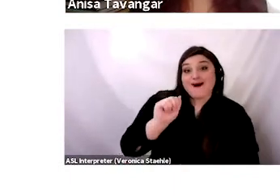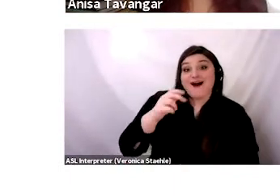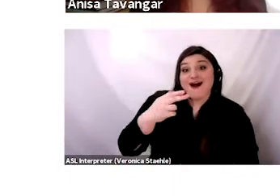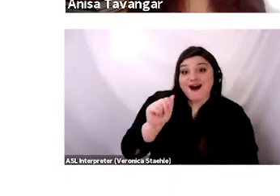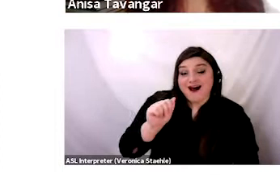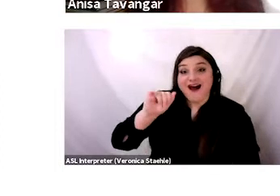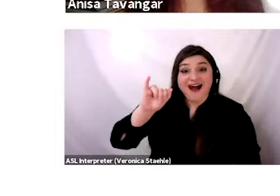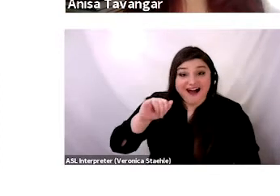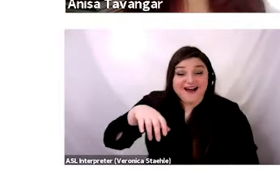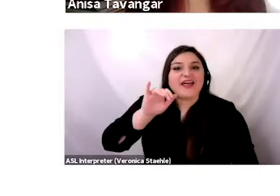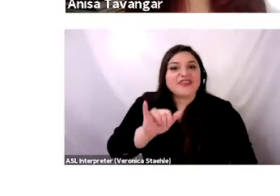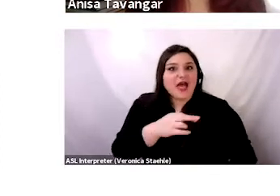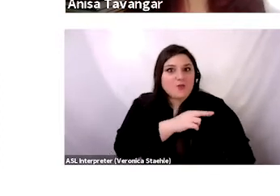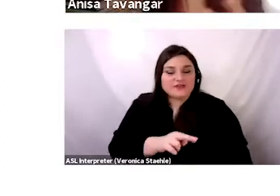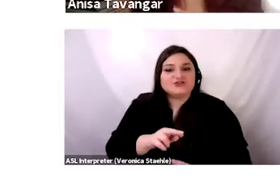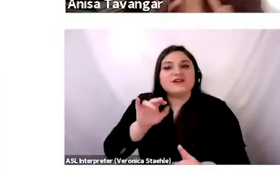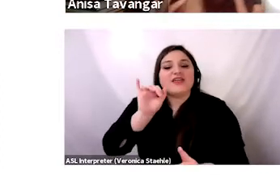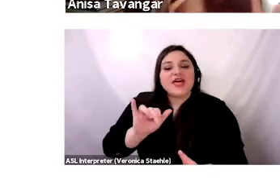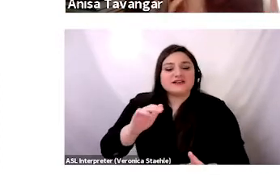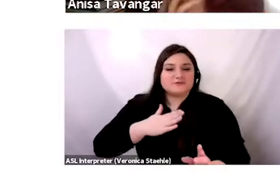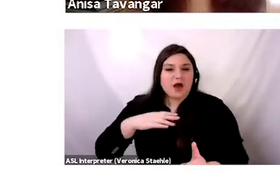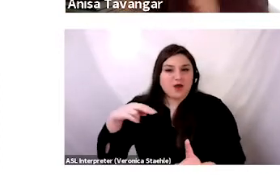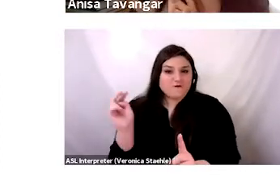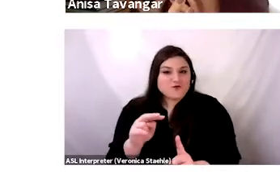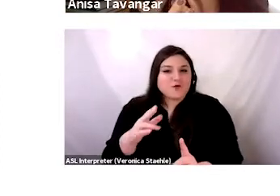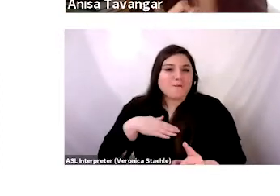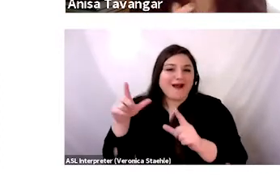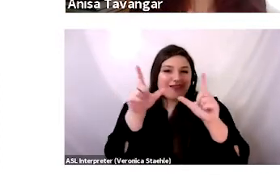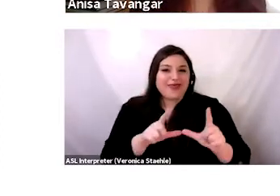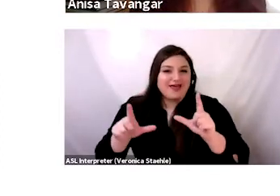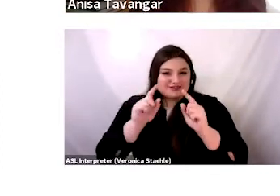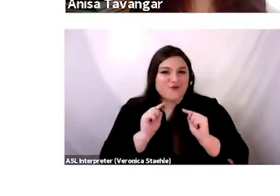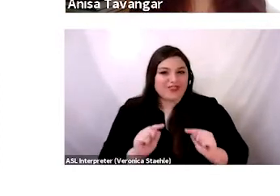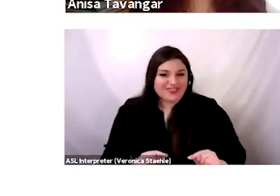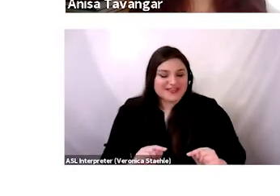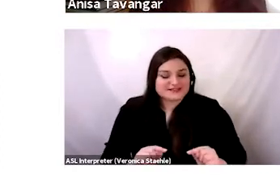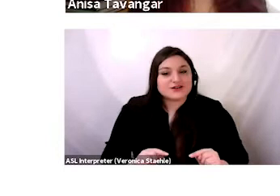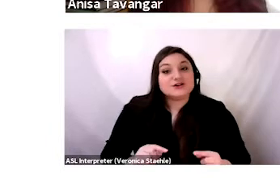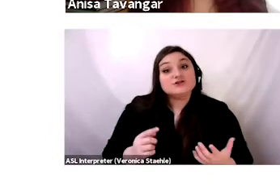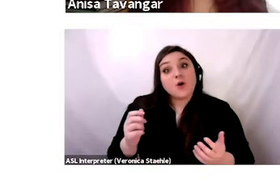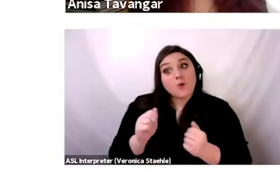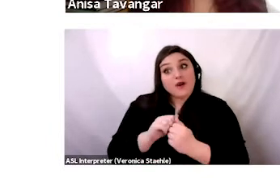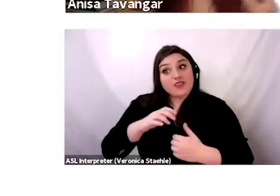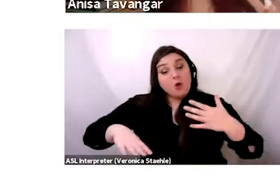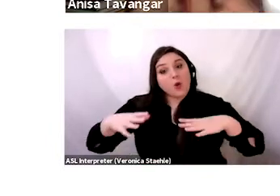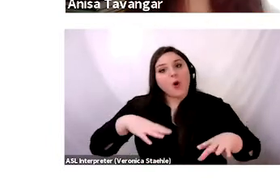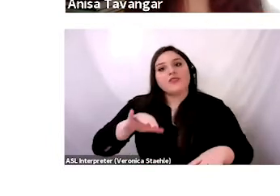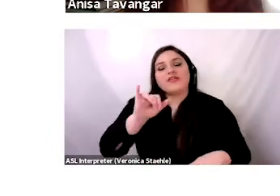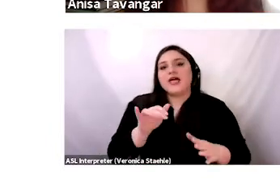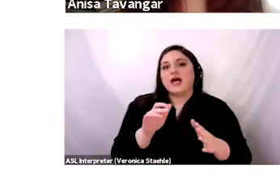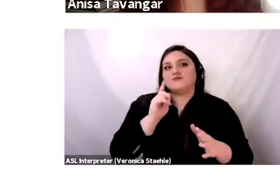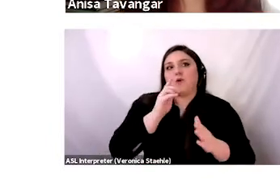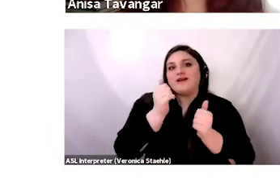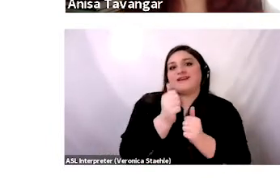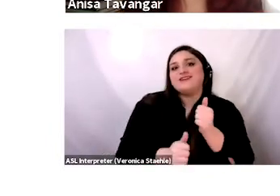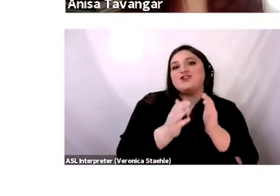Baha'i context, I think it's also important for me to note, because of course that's the angle that I'm approaching this at. In terms of clothing,